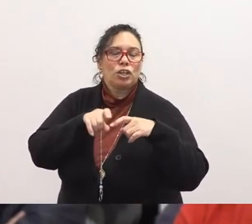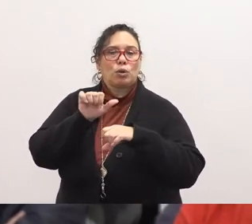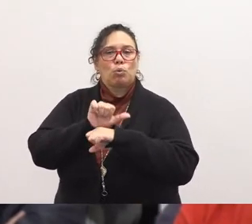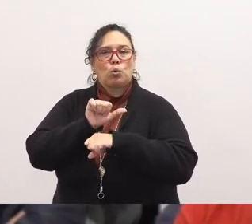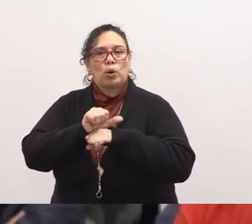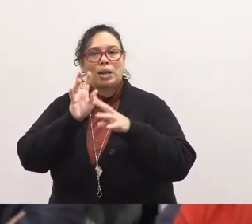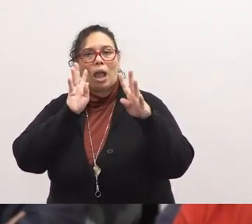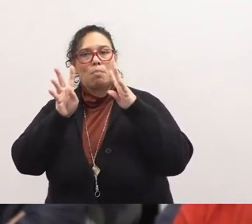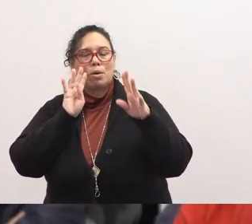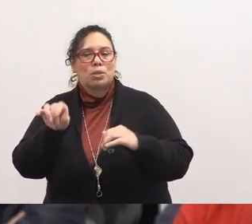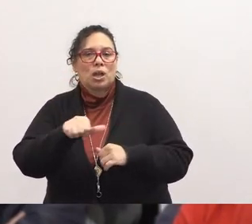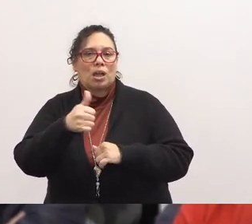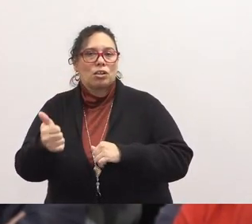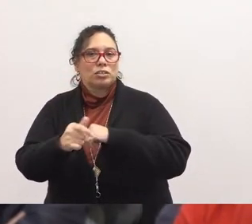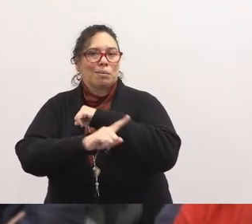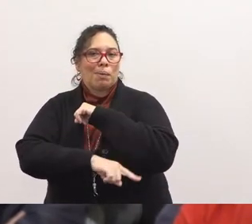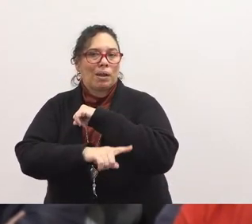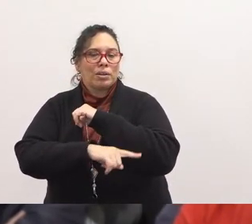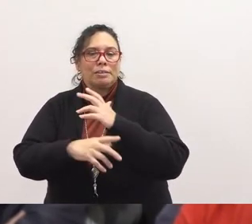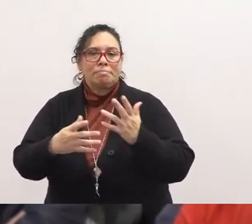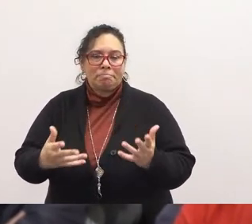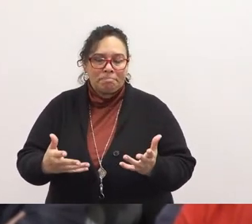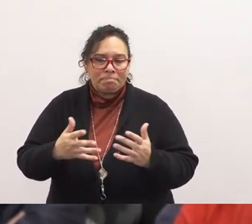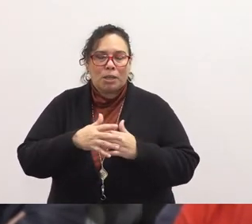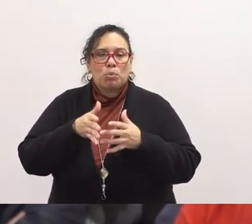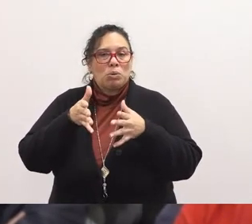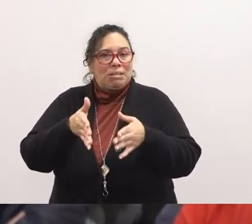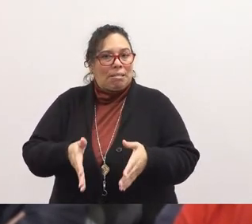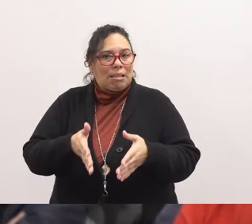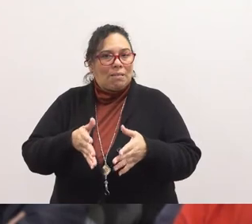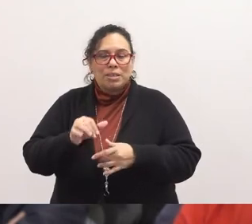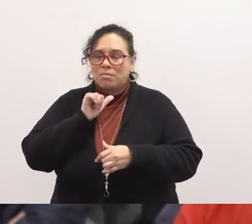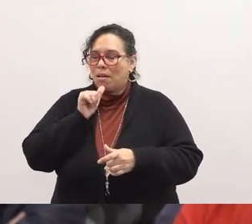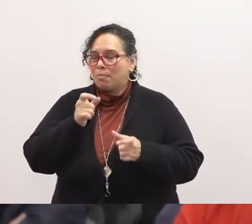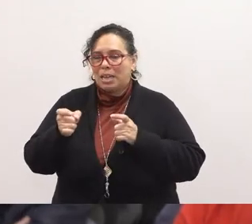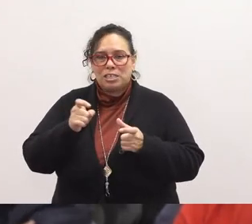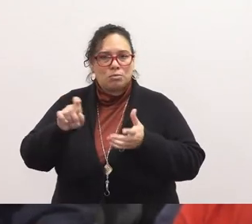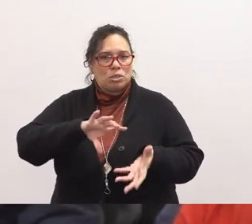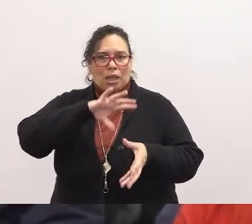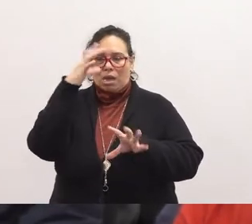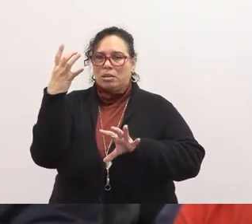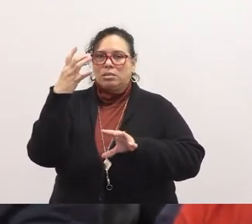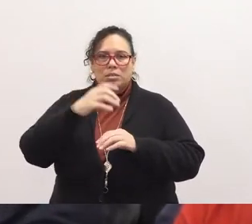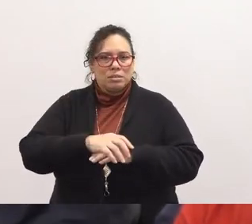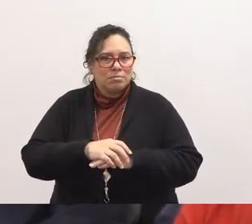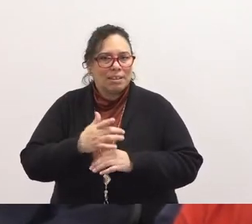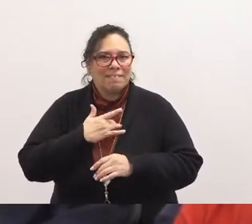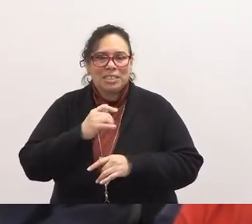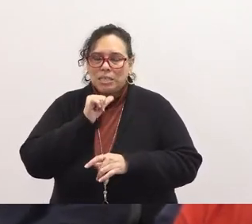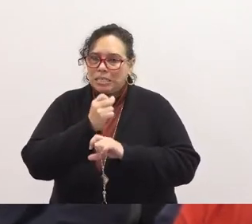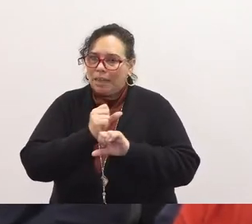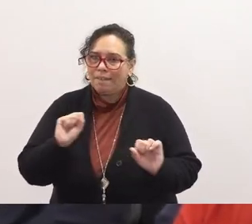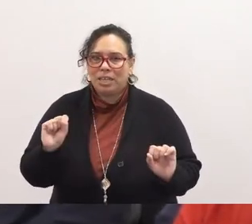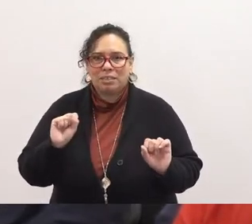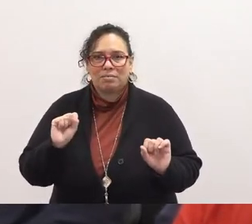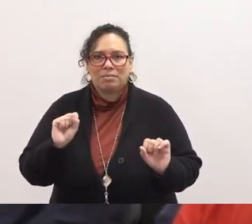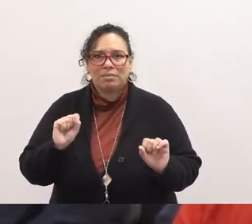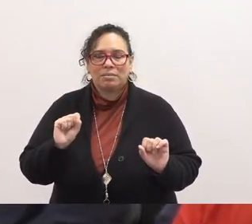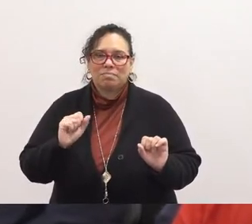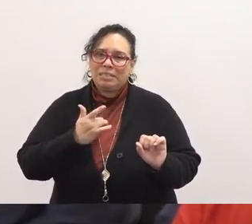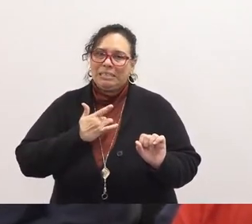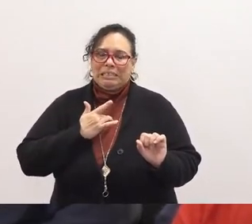up with alternatives to punishing them, and what we are left with is unmanageable chaos. It feels unsafe. It is very